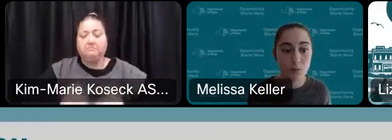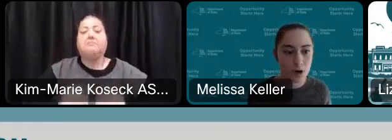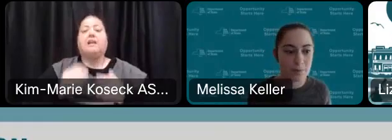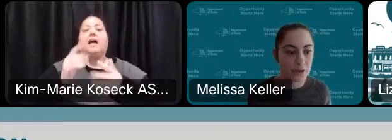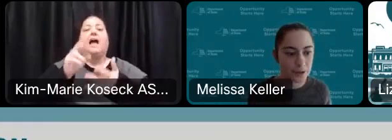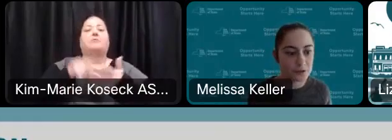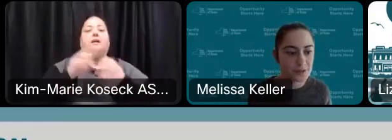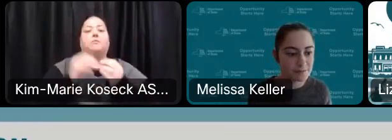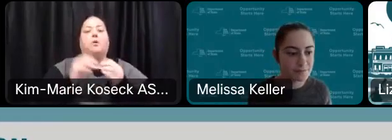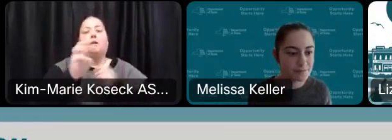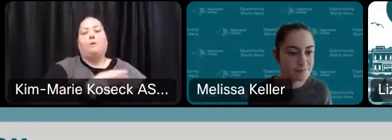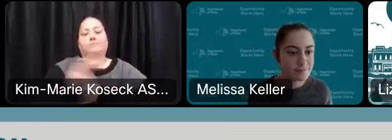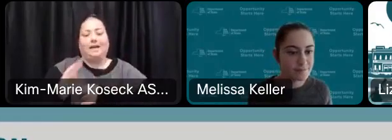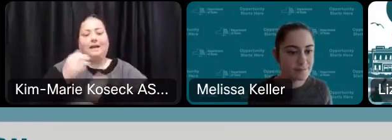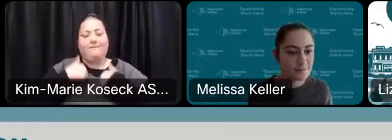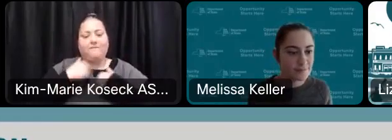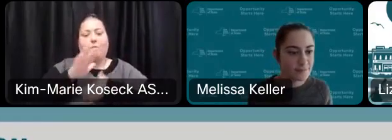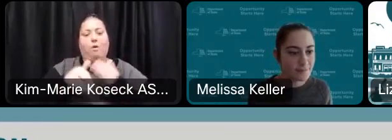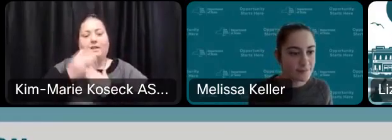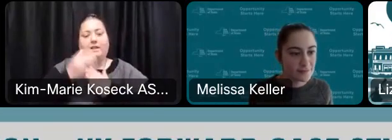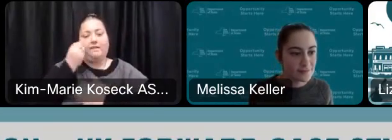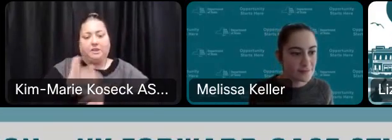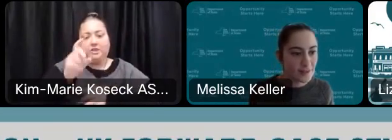read more about them.